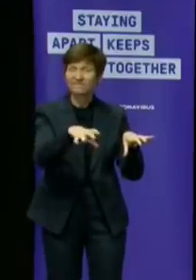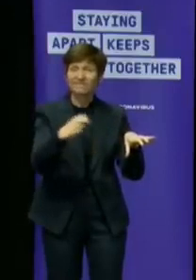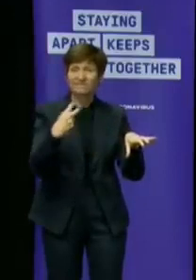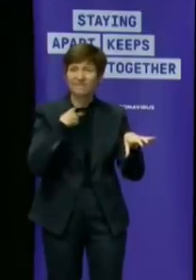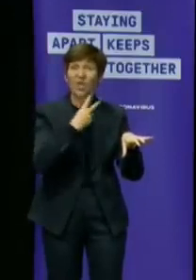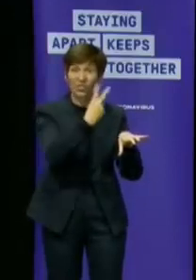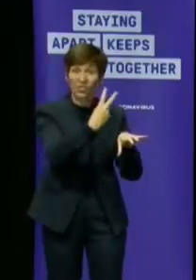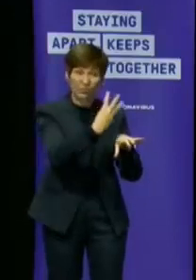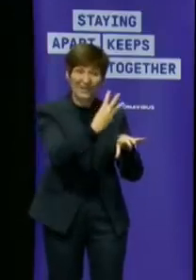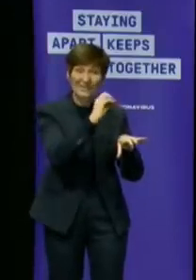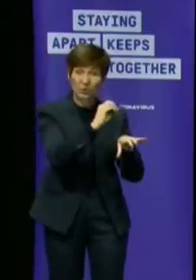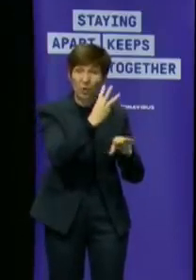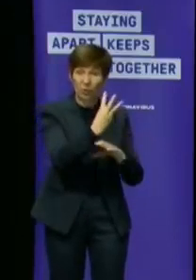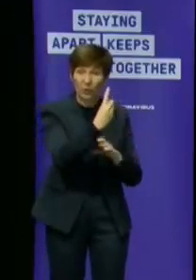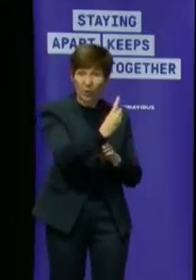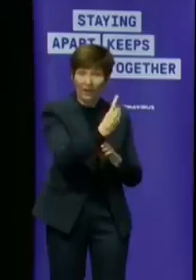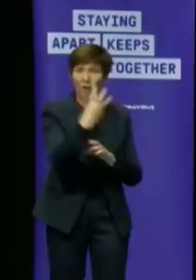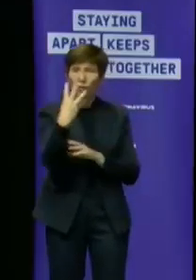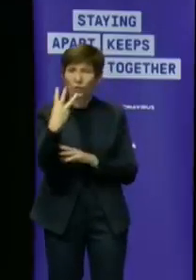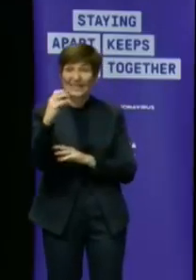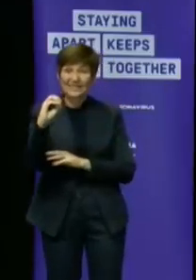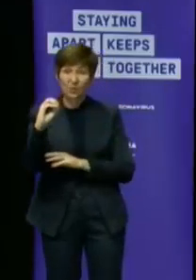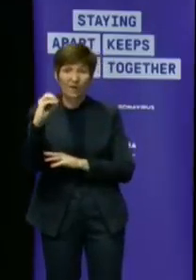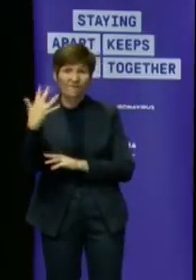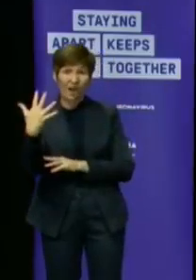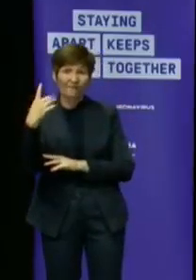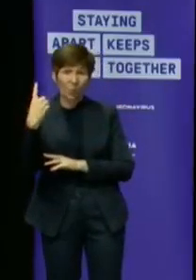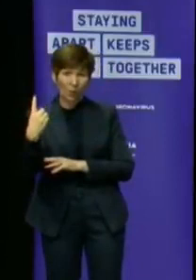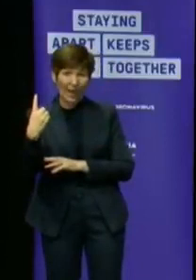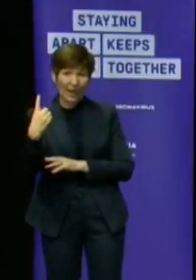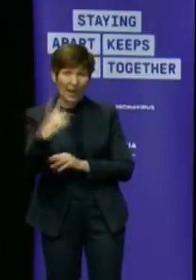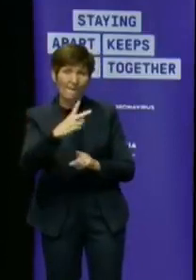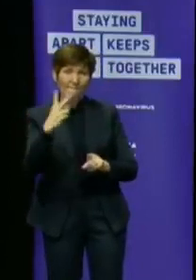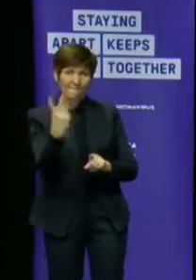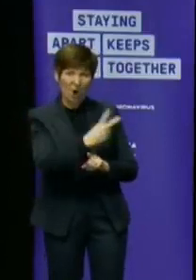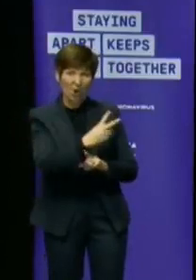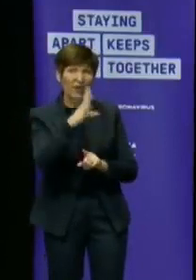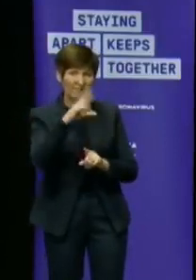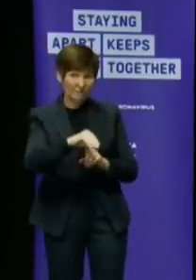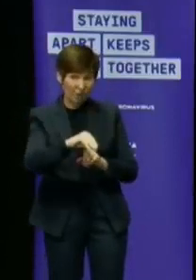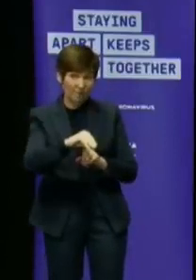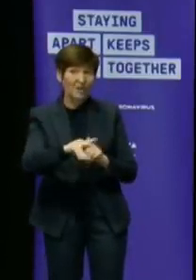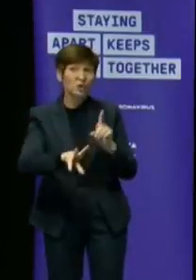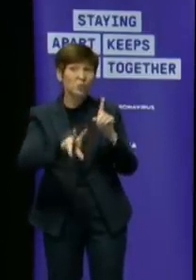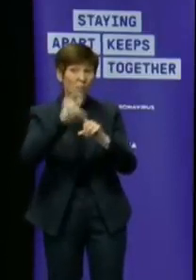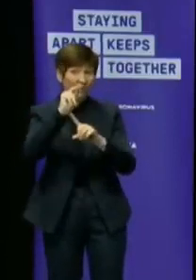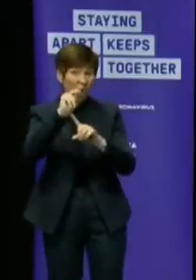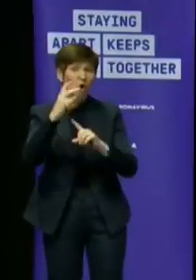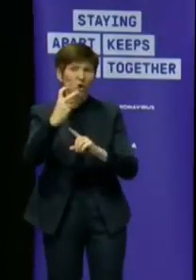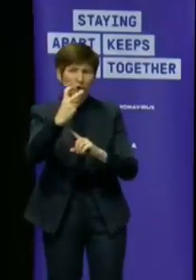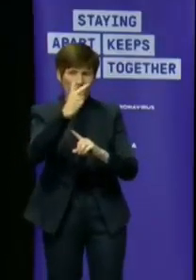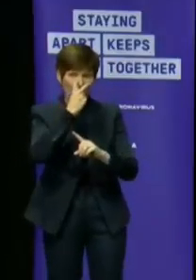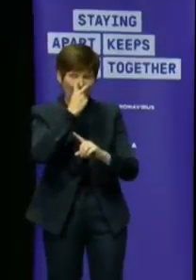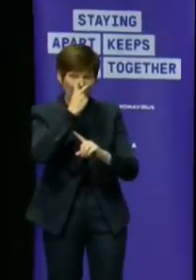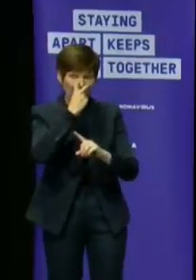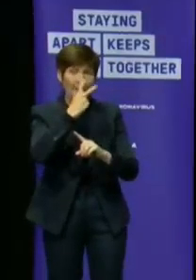postcodes 3031 and 3051 will be the subject from 11:59 p.m. tonight of